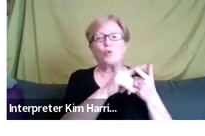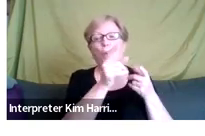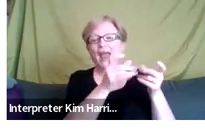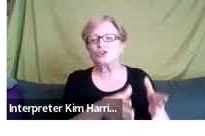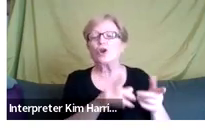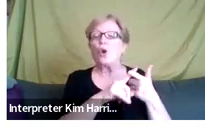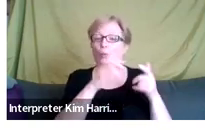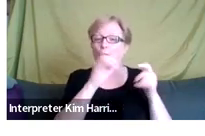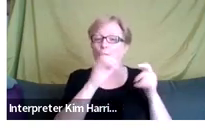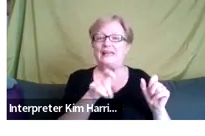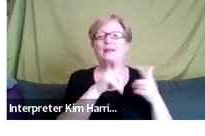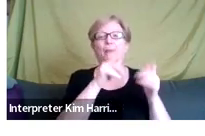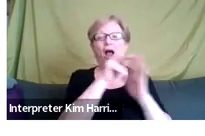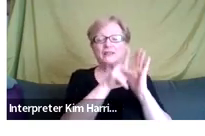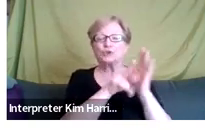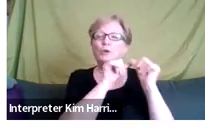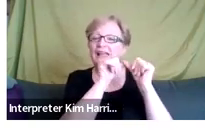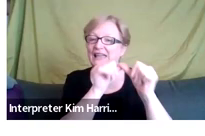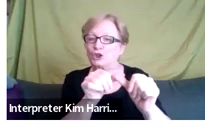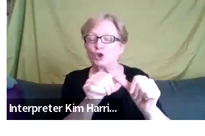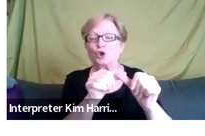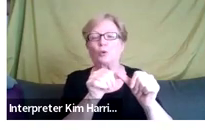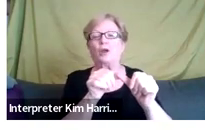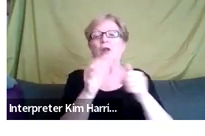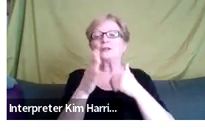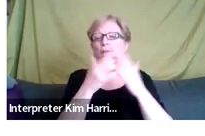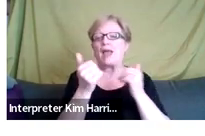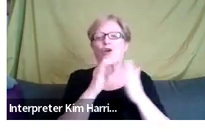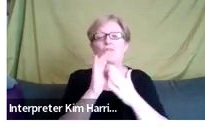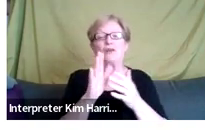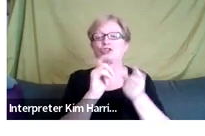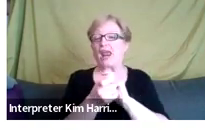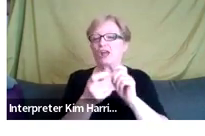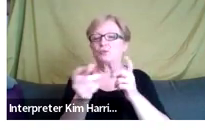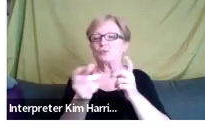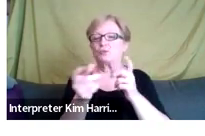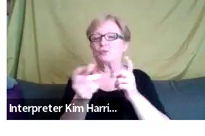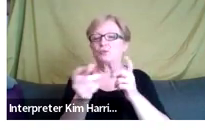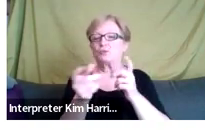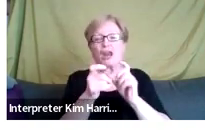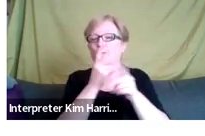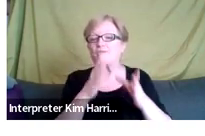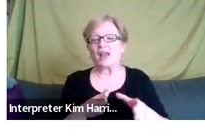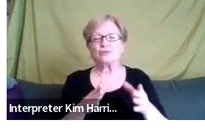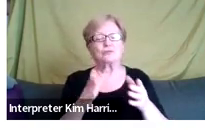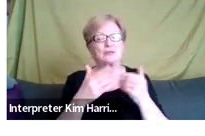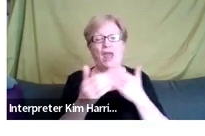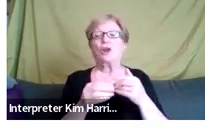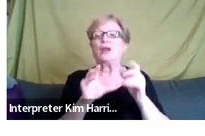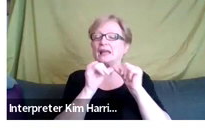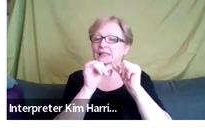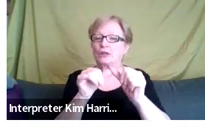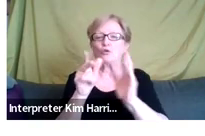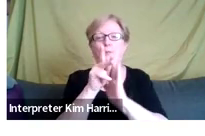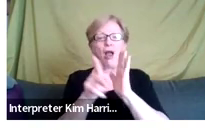need policies that are going to transition between leadership. Make sure you have an inclusive board. Opportunities,